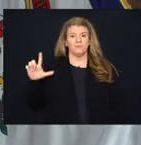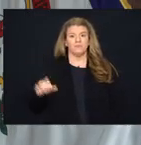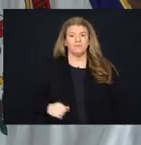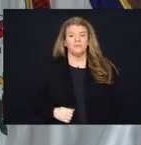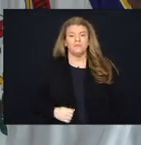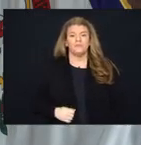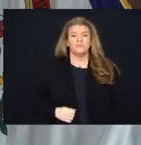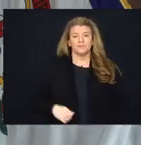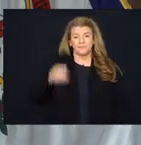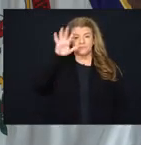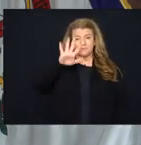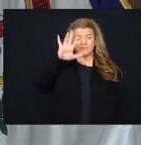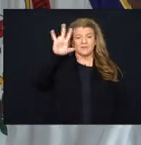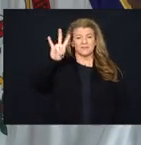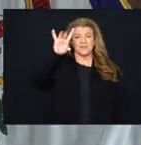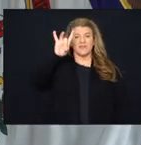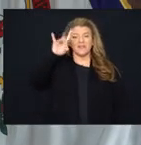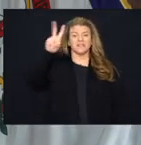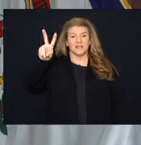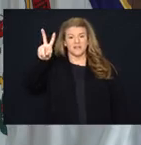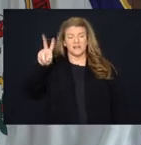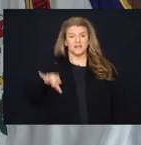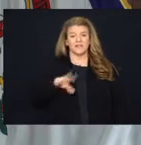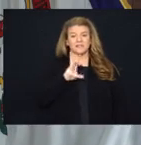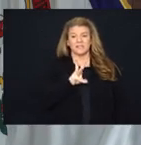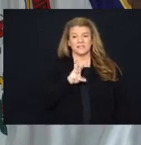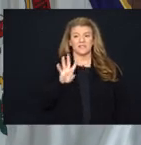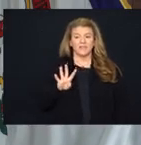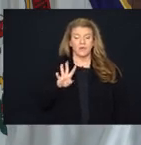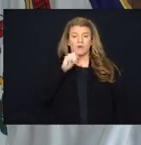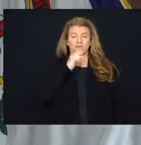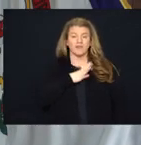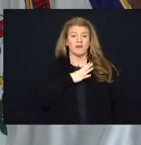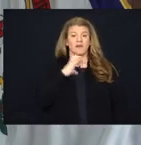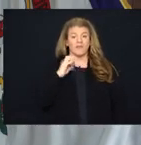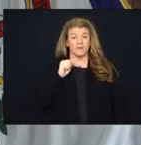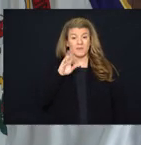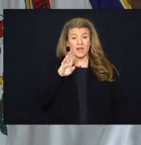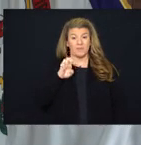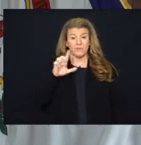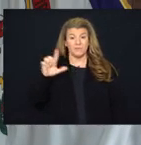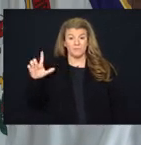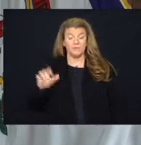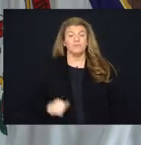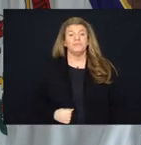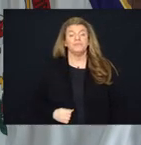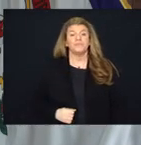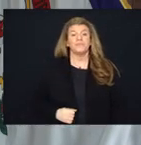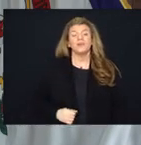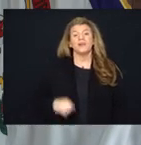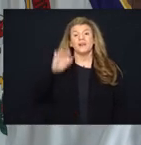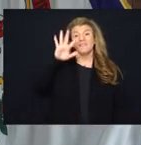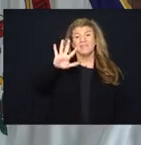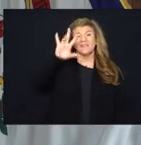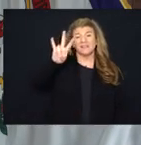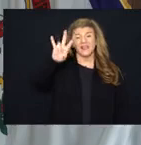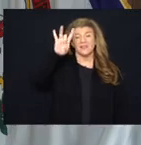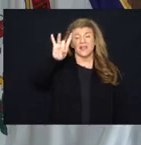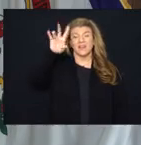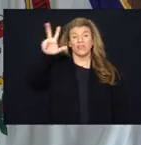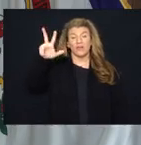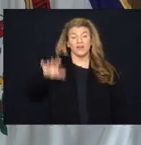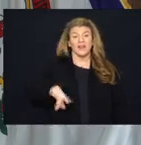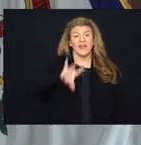The 5,782nd death, a 64-year-old female from Cabell County. The 5,783rd death,